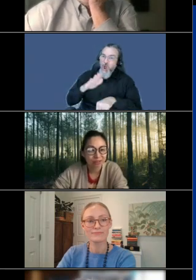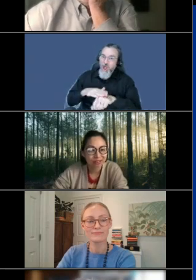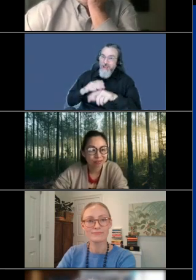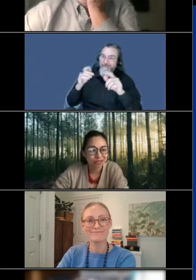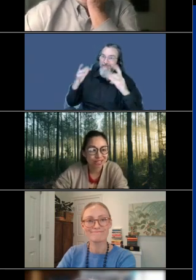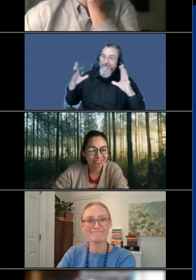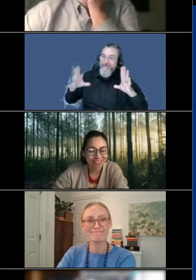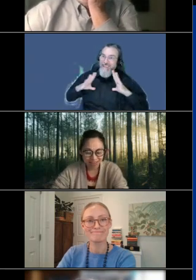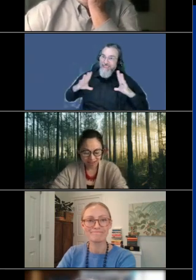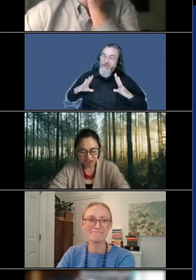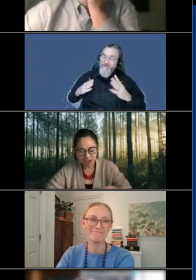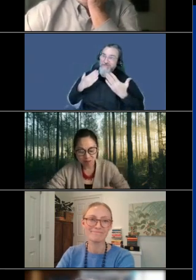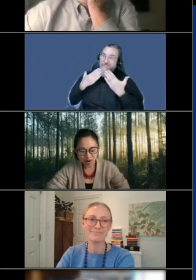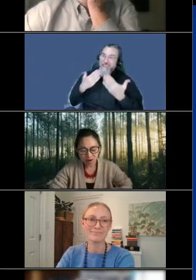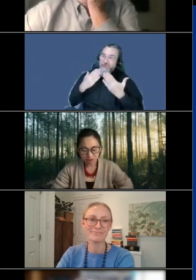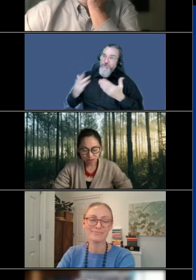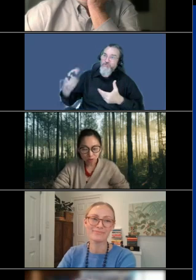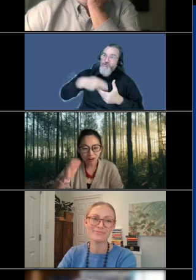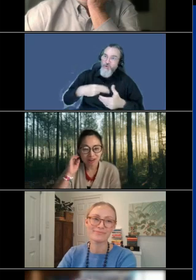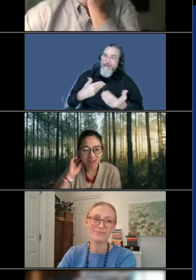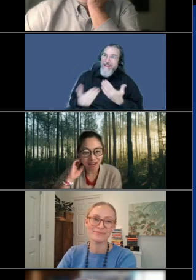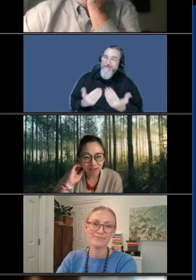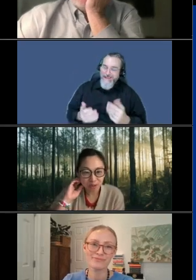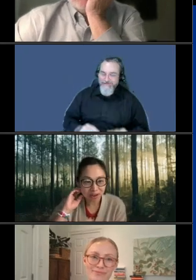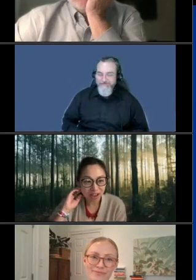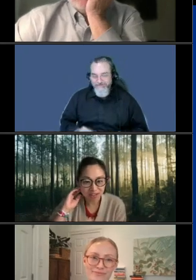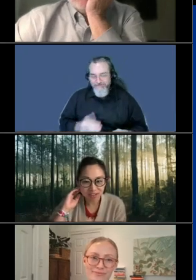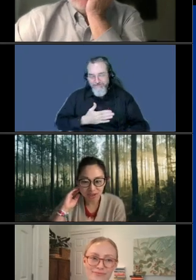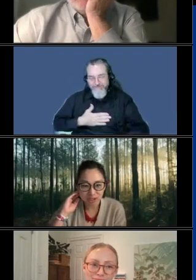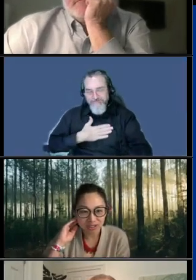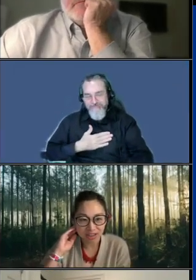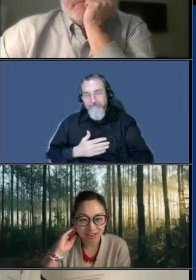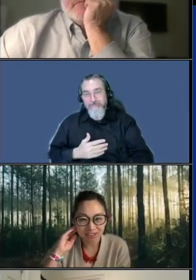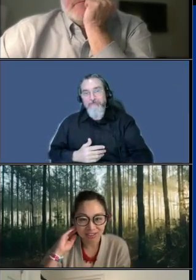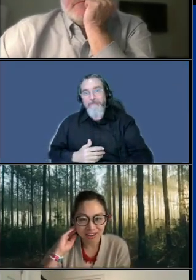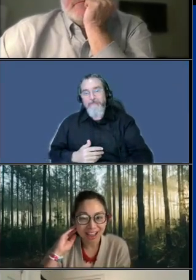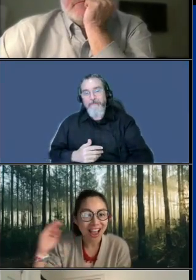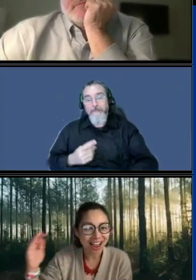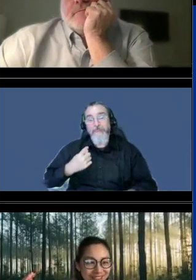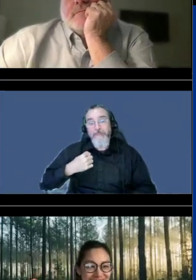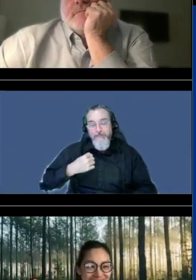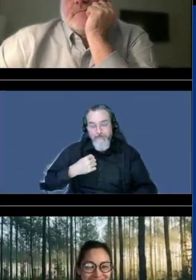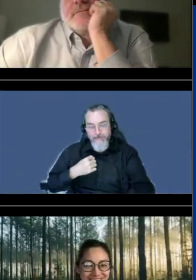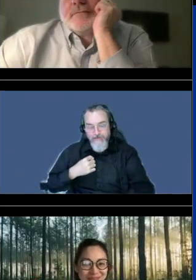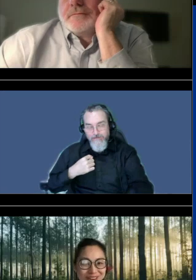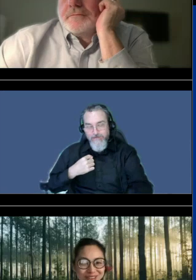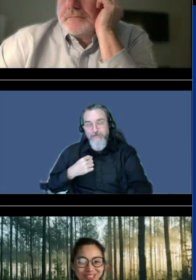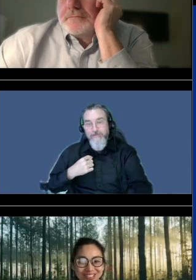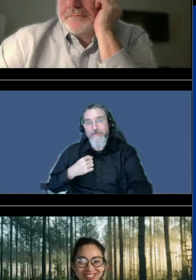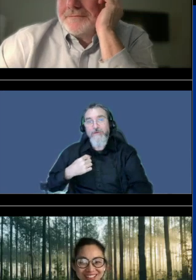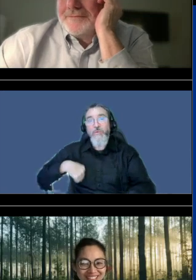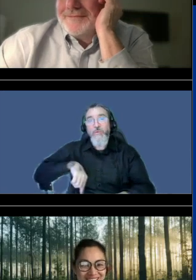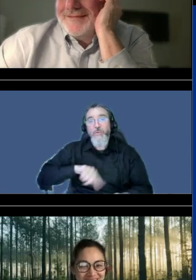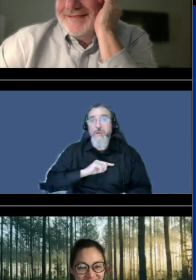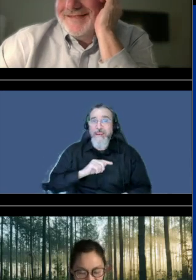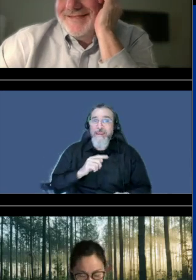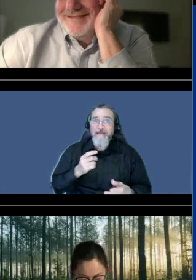really appreciate it. So we are a little bit ahead of schedule, and I love that. Better early than